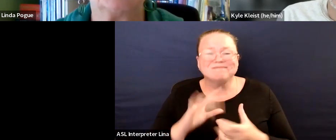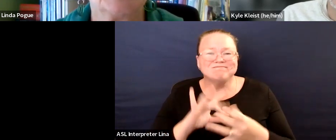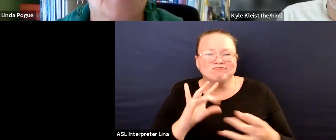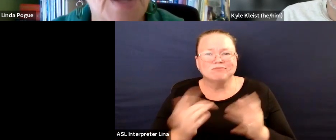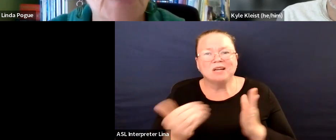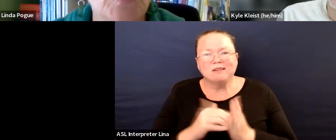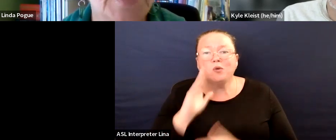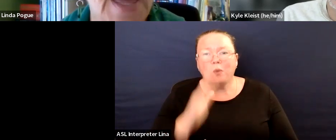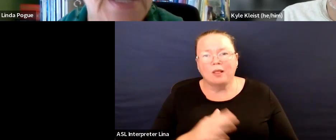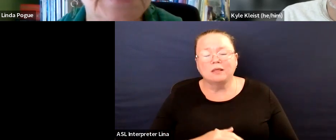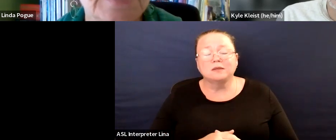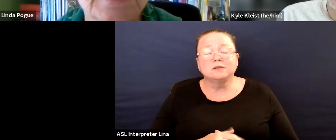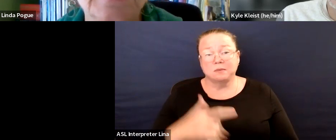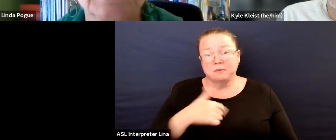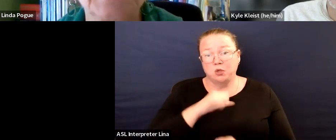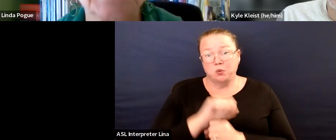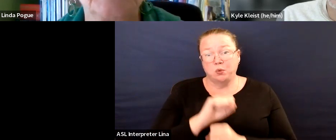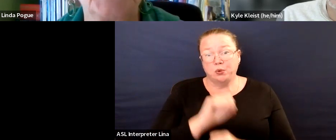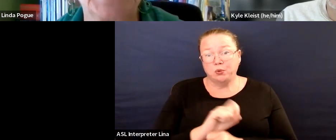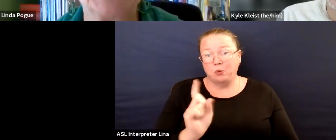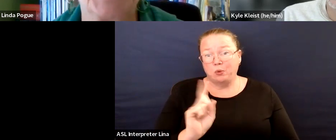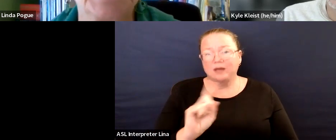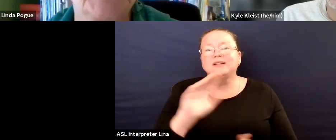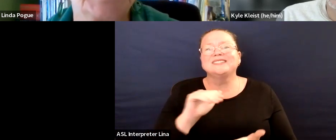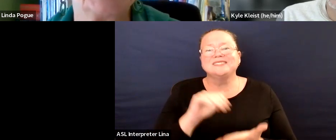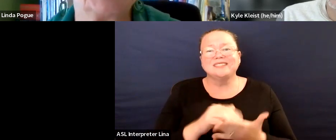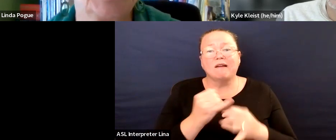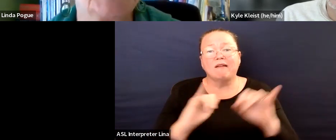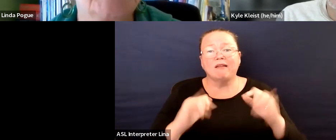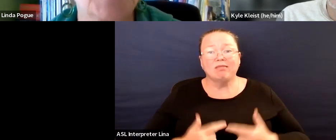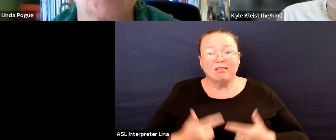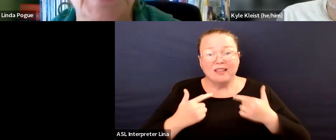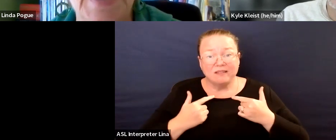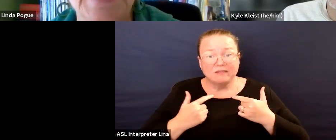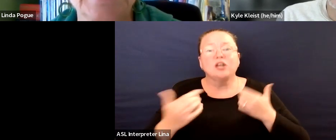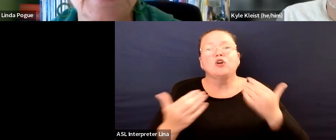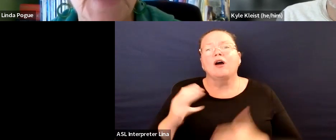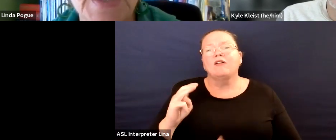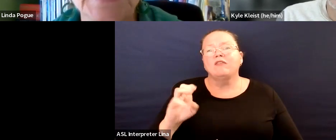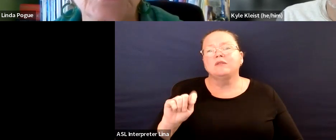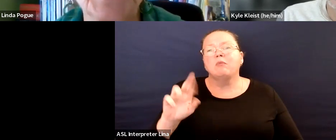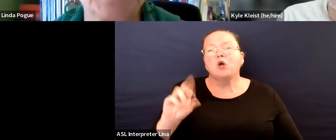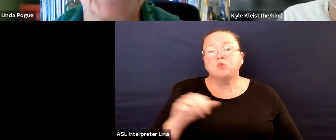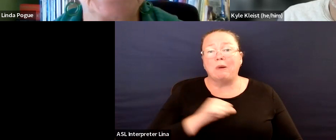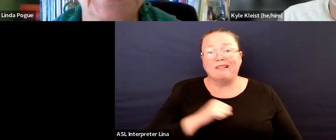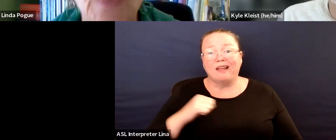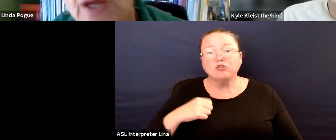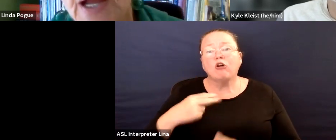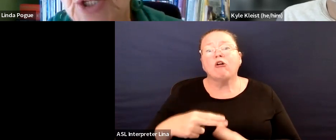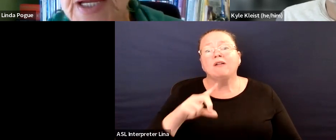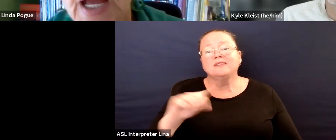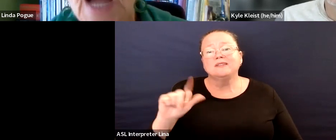again. I work at the Center for Independent Living that serves Metro Atlanta. It's called Disability